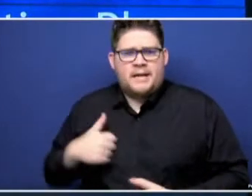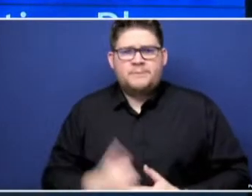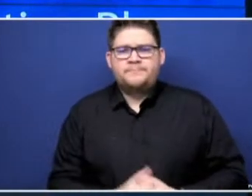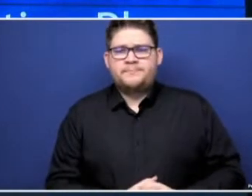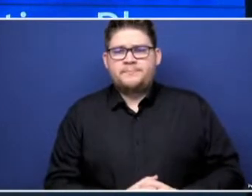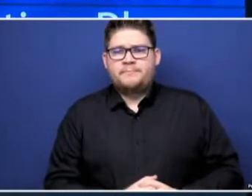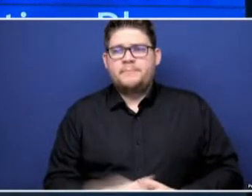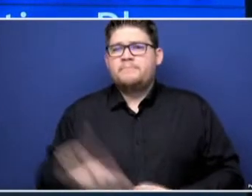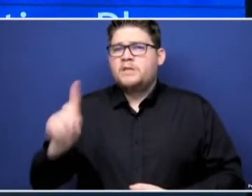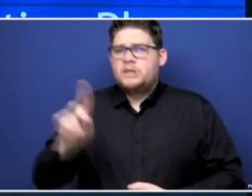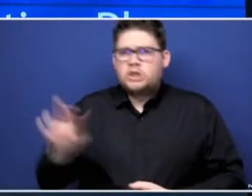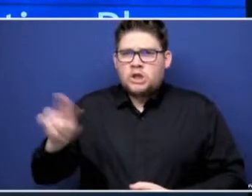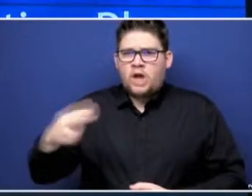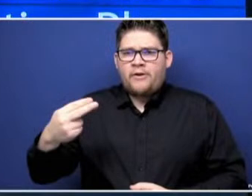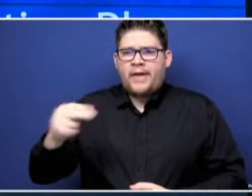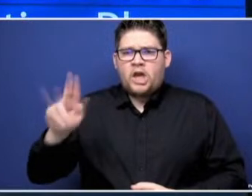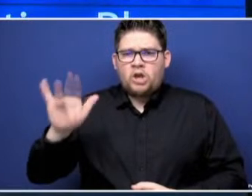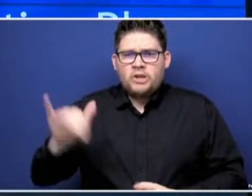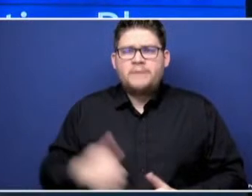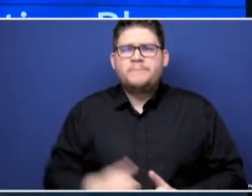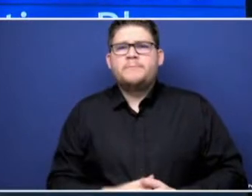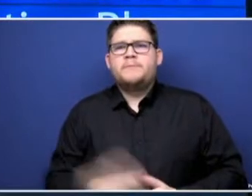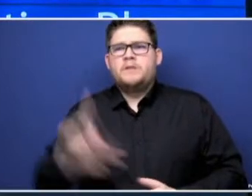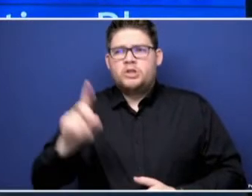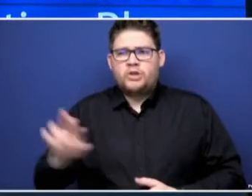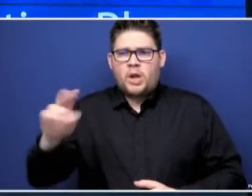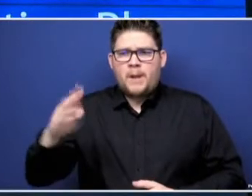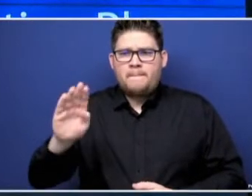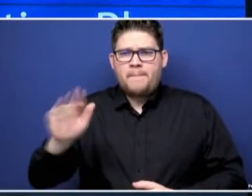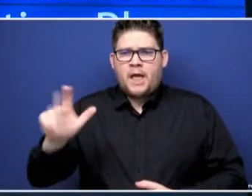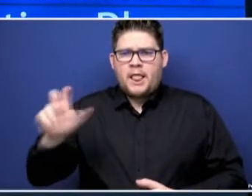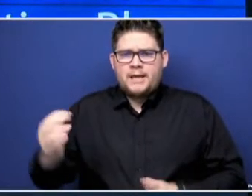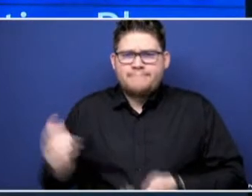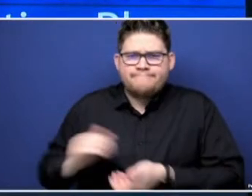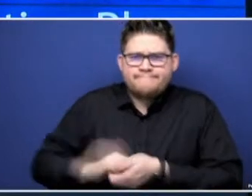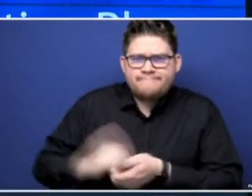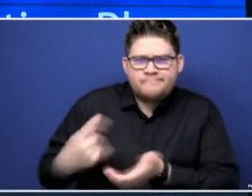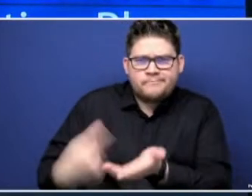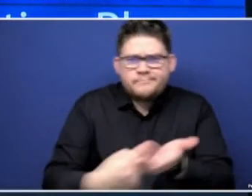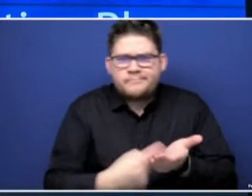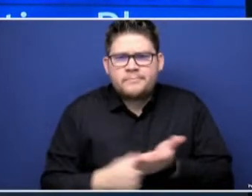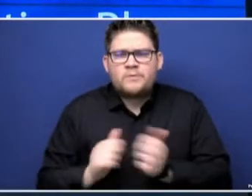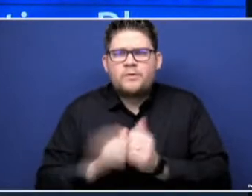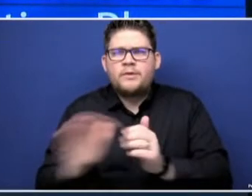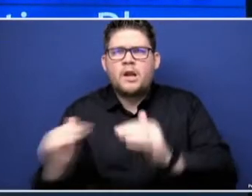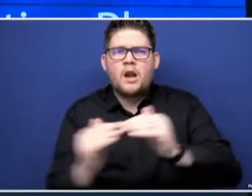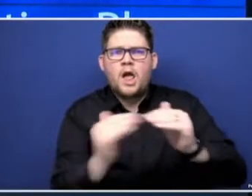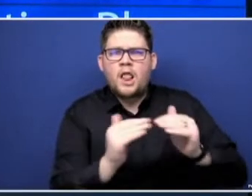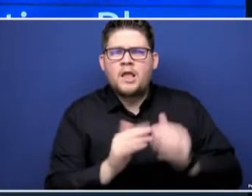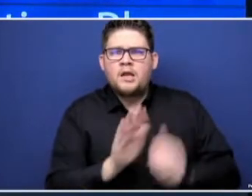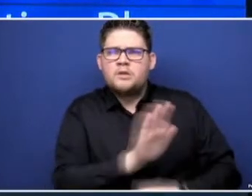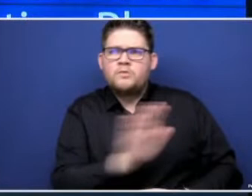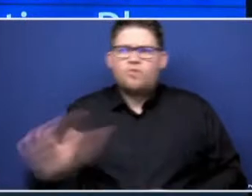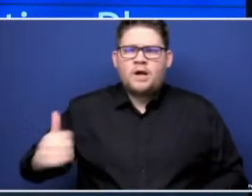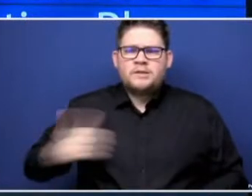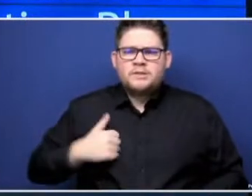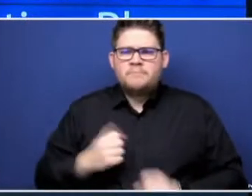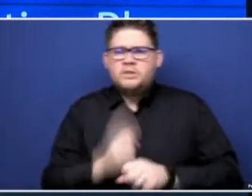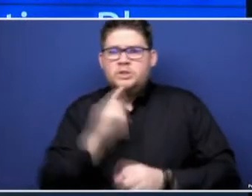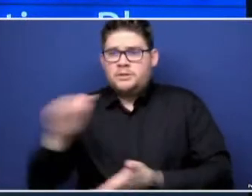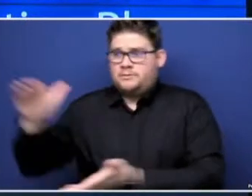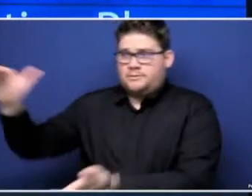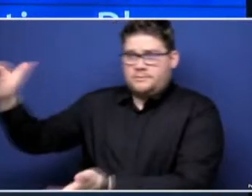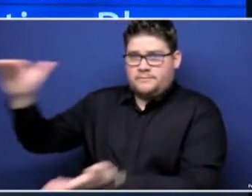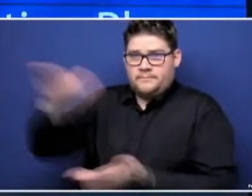her transplant clinic, and neither of them have received any directive yet about sending information to clinically vulnerable patients. So are